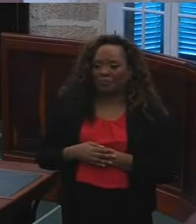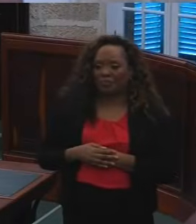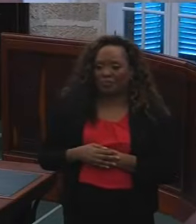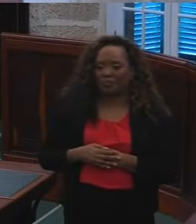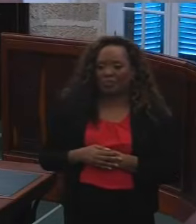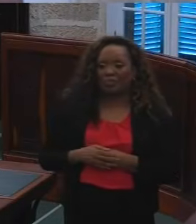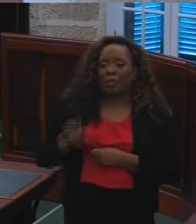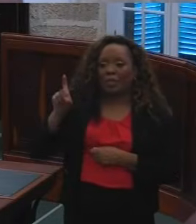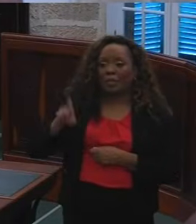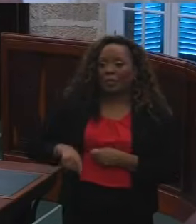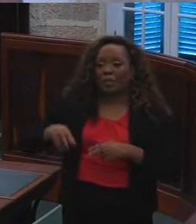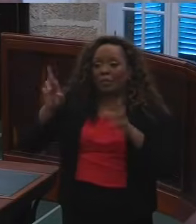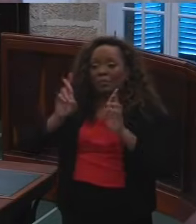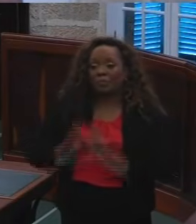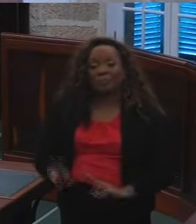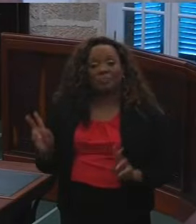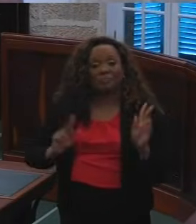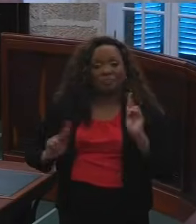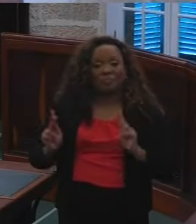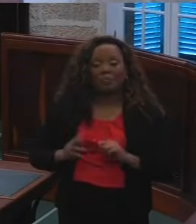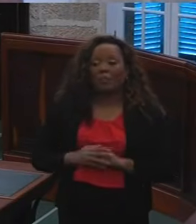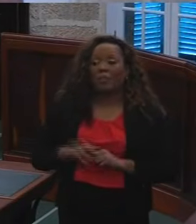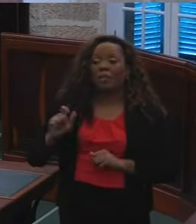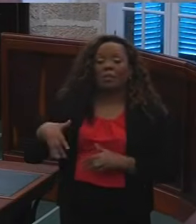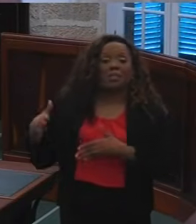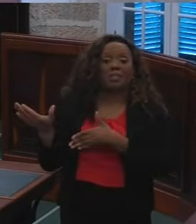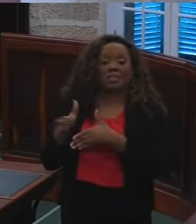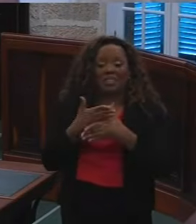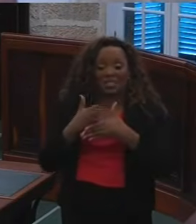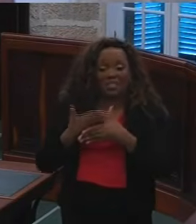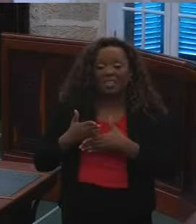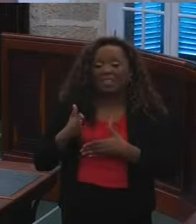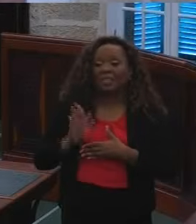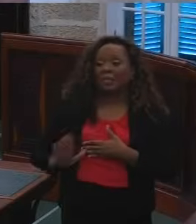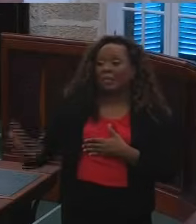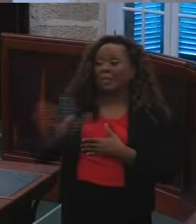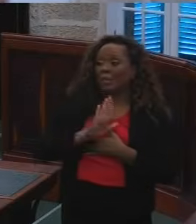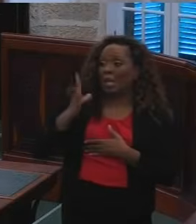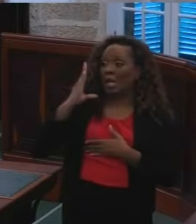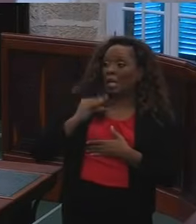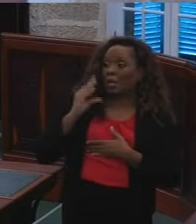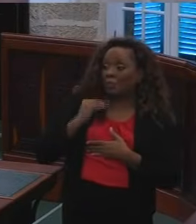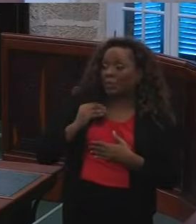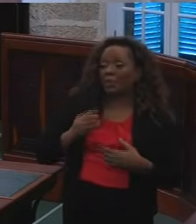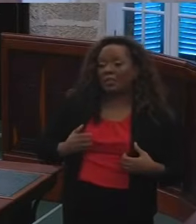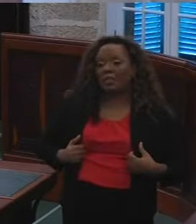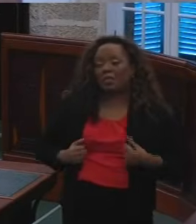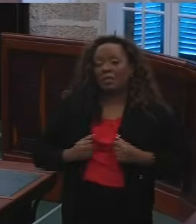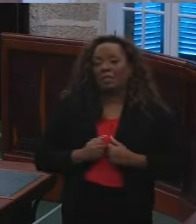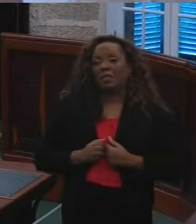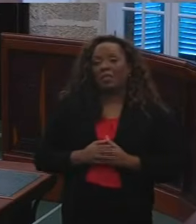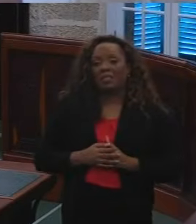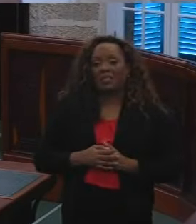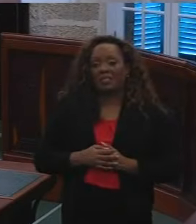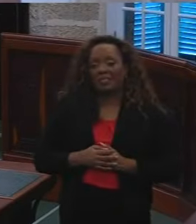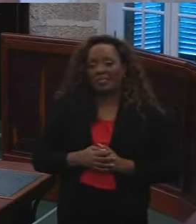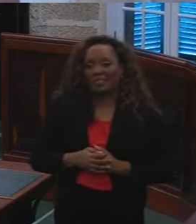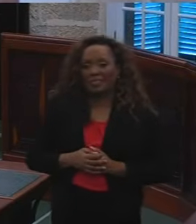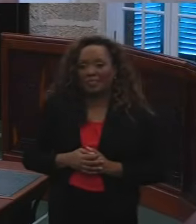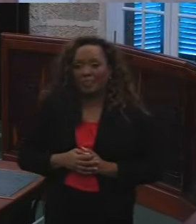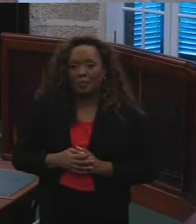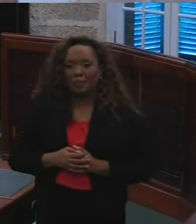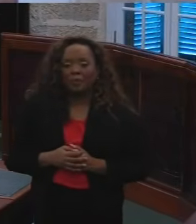be respected and equally must be allowed to share those moments, those lived experiences. There is nothing that beats